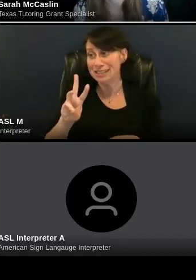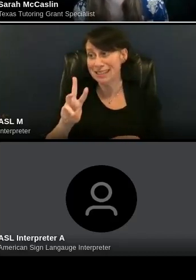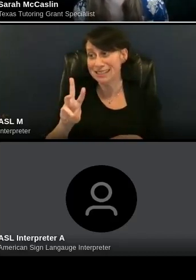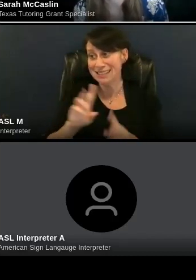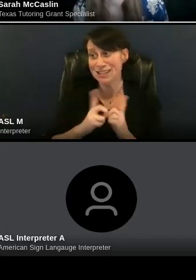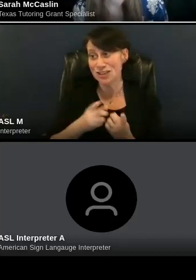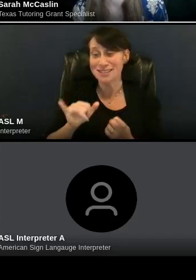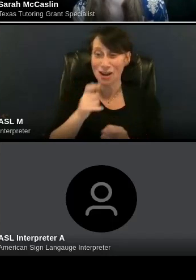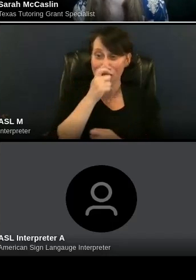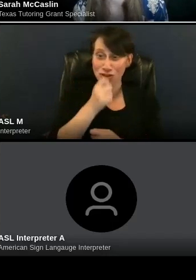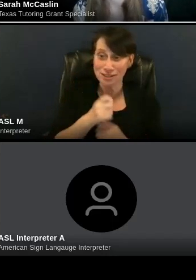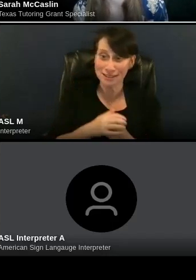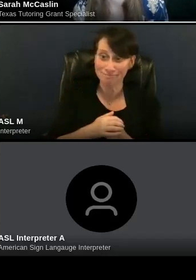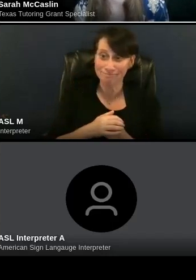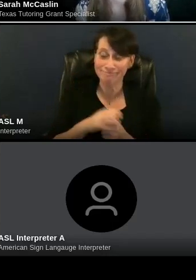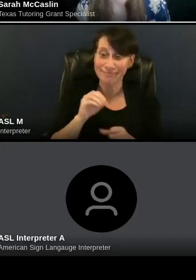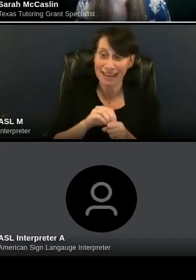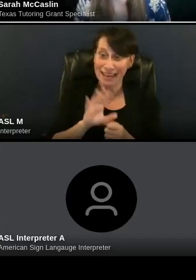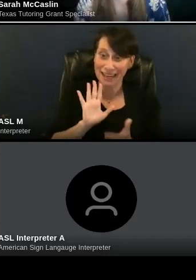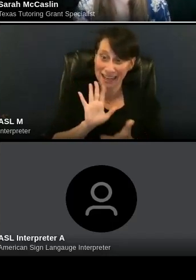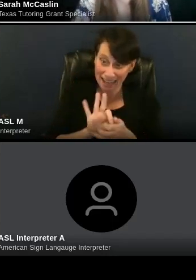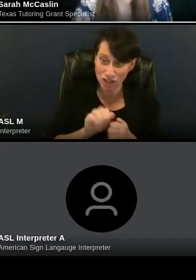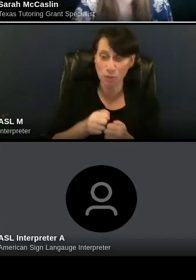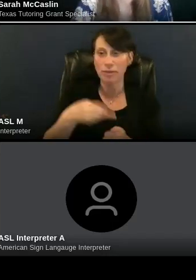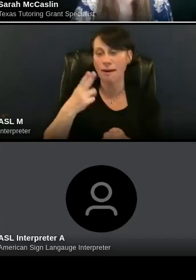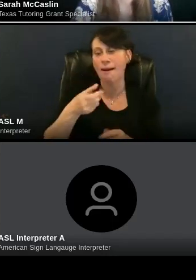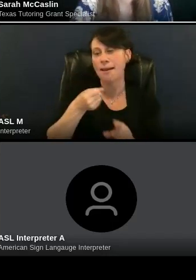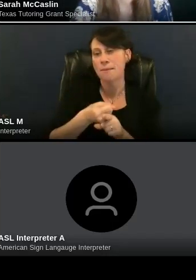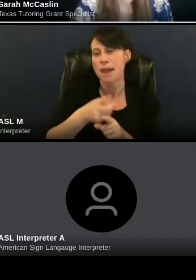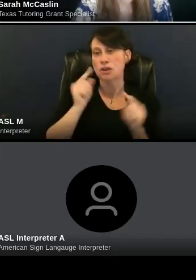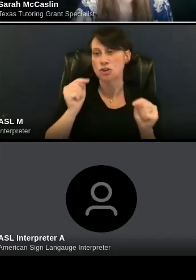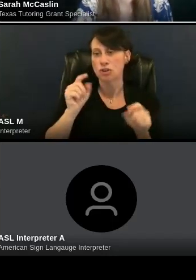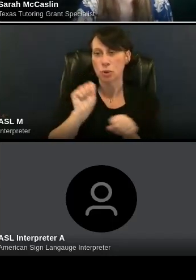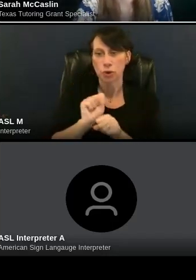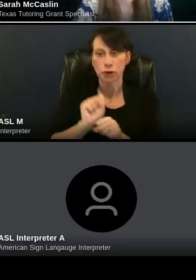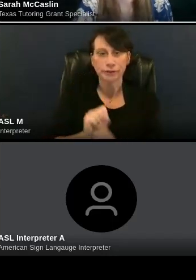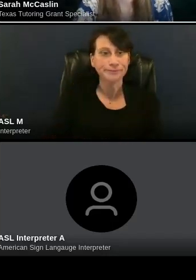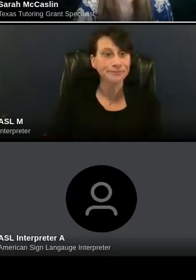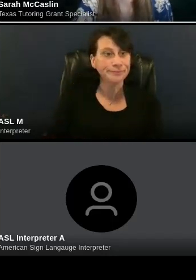that are interested in engaging in the high impact tutoring work.